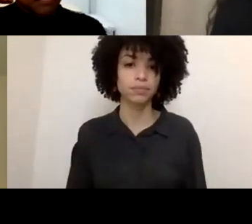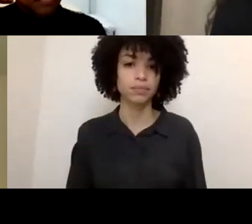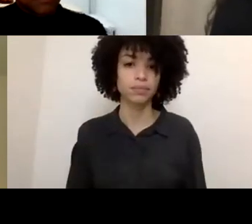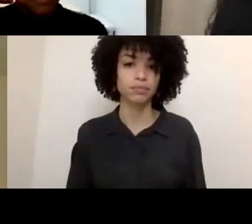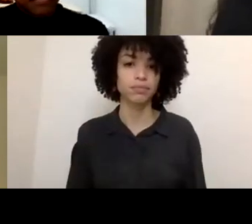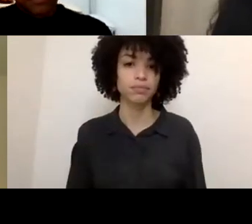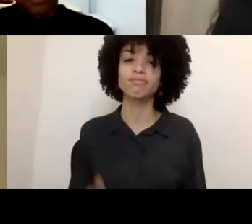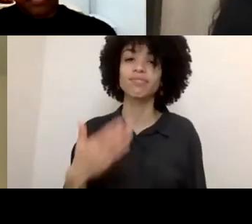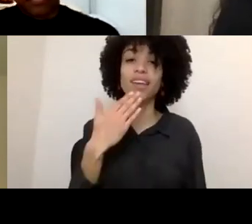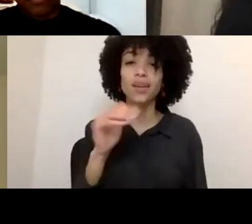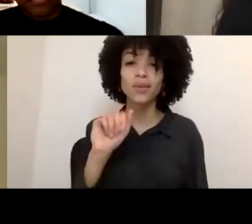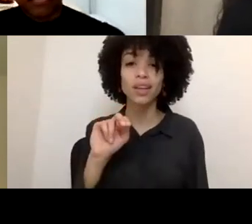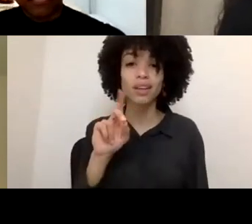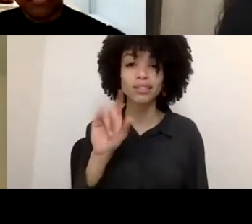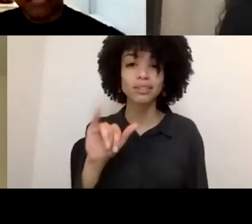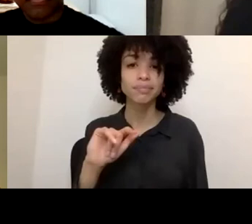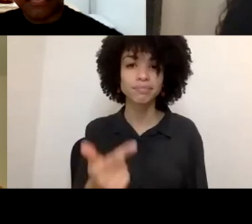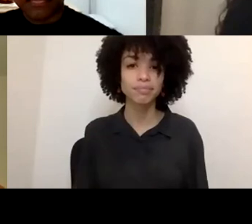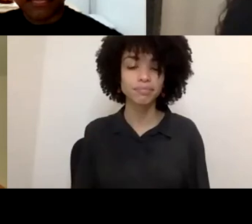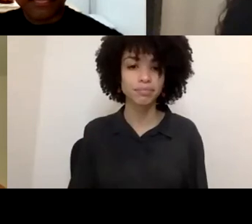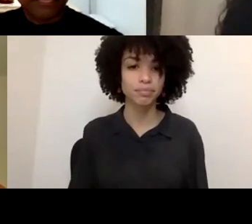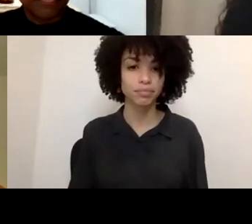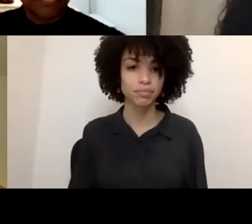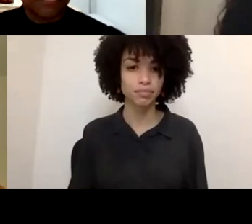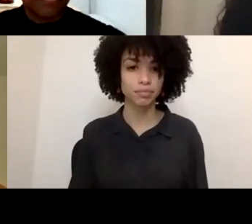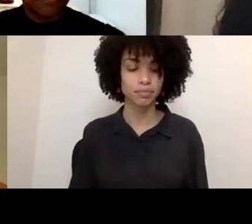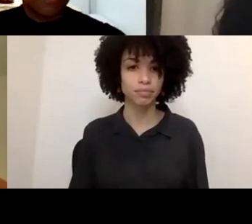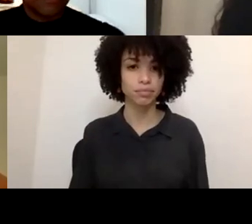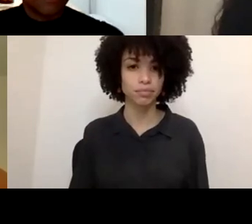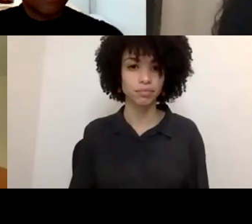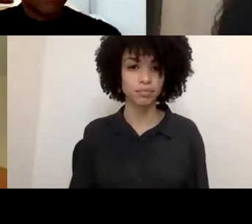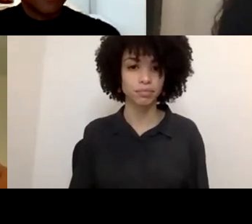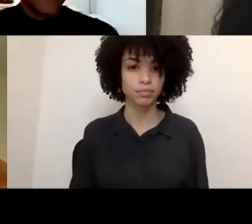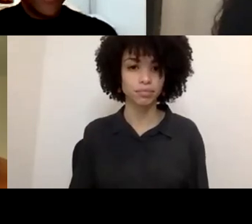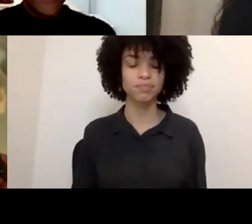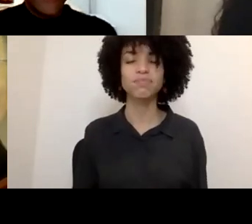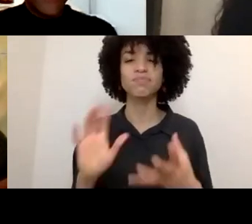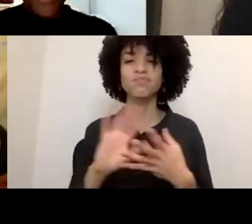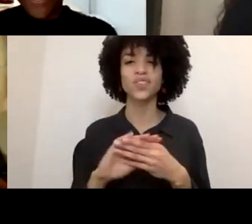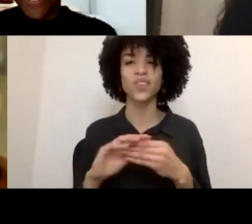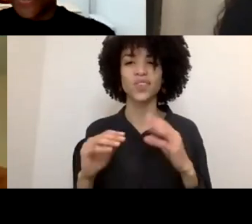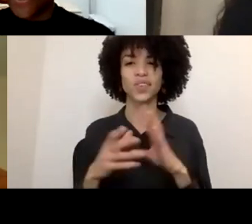Thank you. Andy, go ahead. Okay, so I can tell you a story.